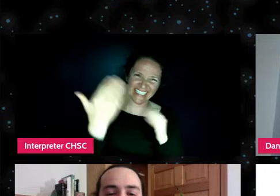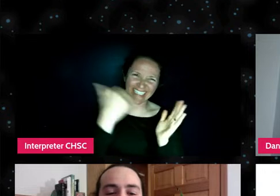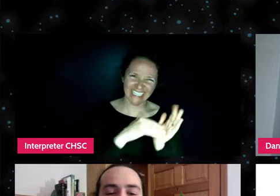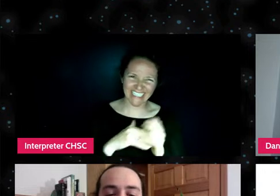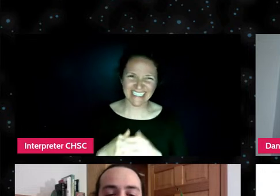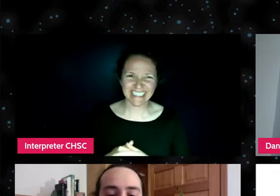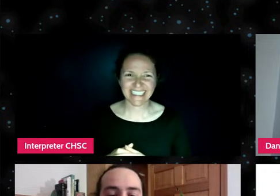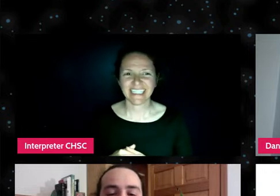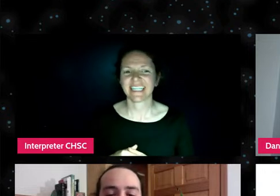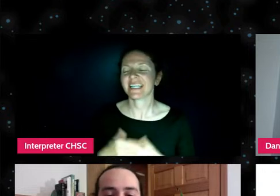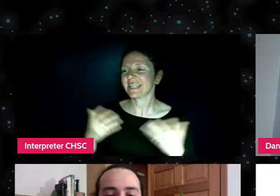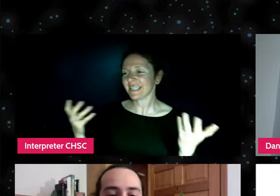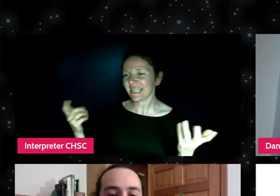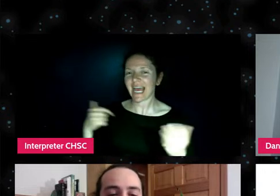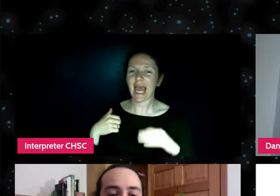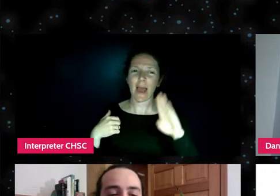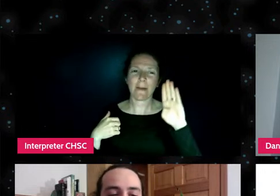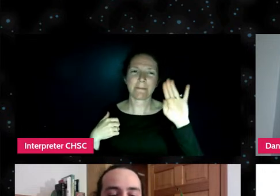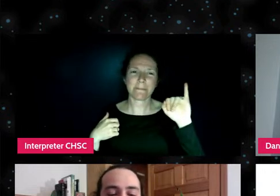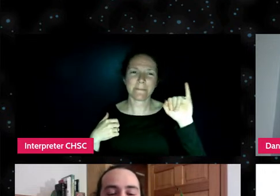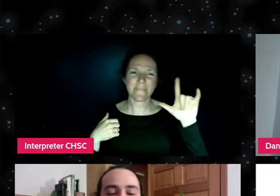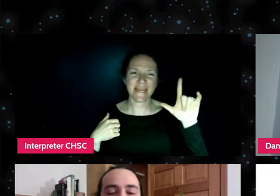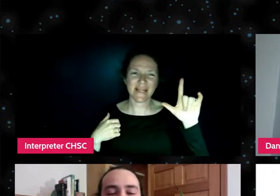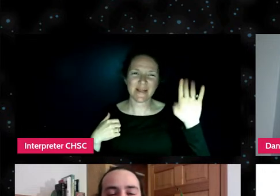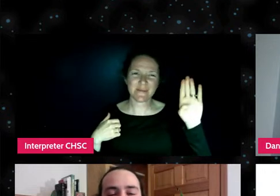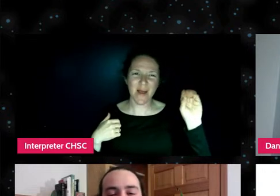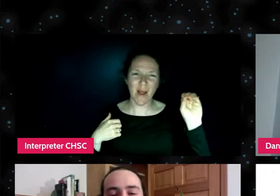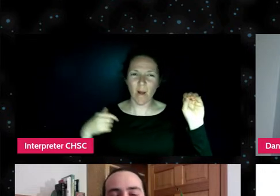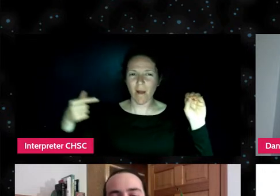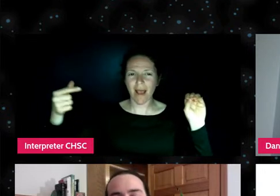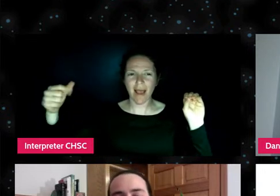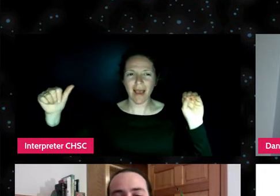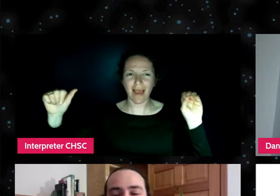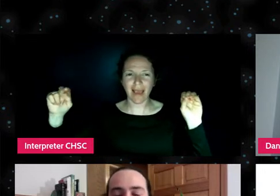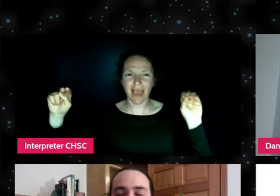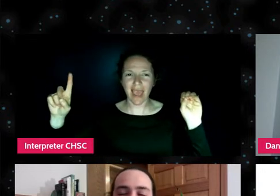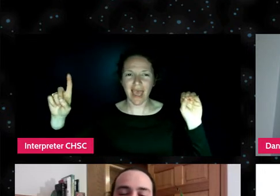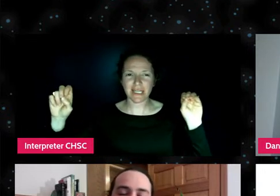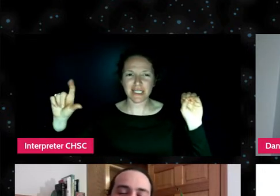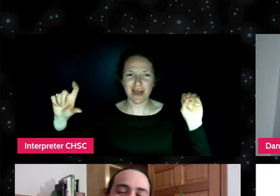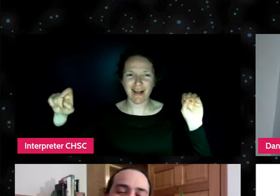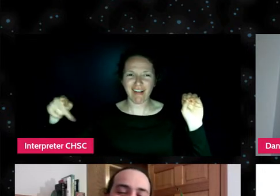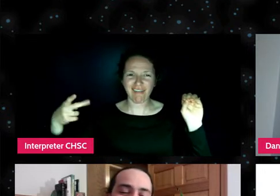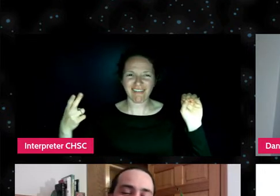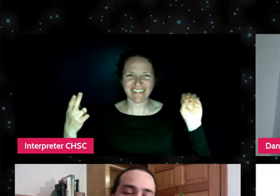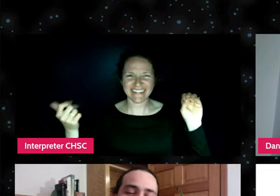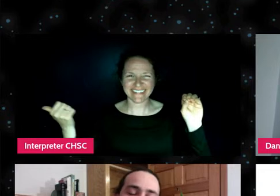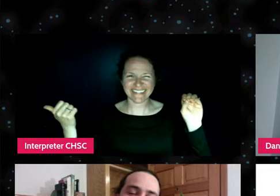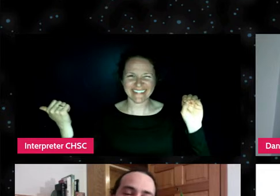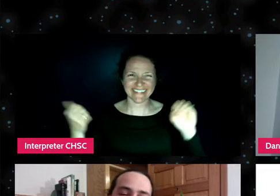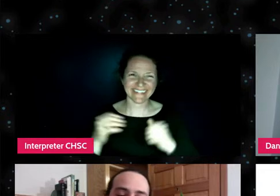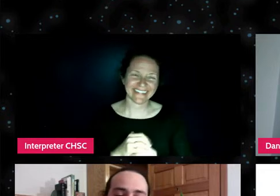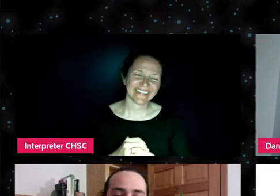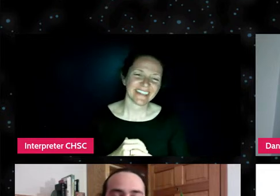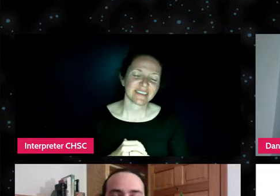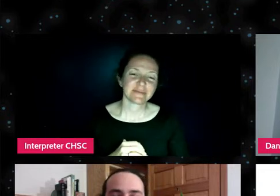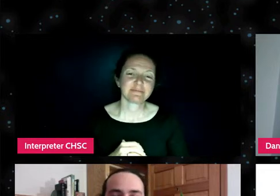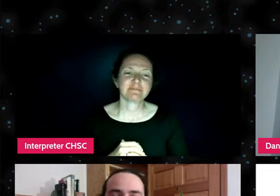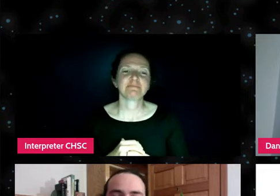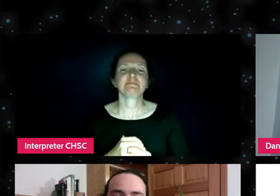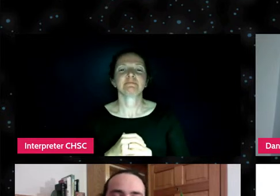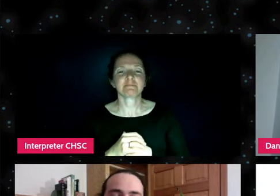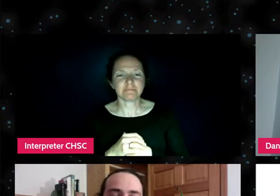So basically, I was Bilbo and he was Gandalf. That's great. I also was really taken by just the sense